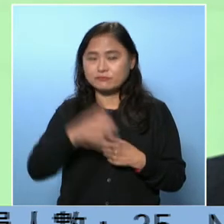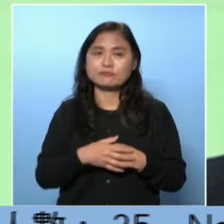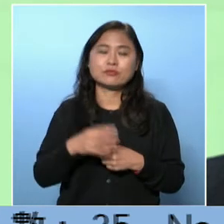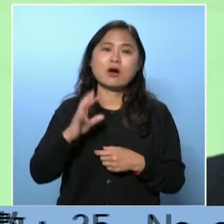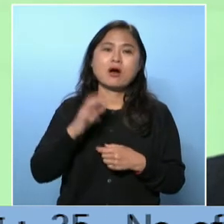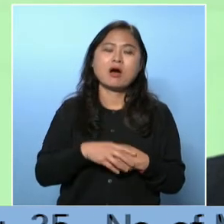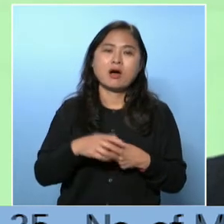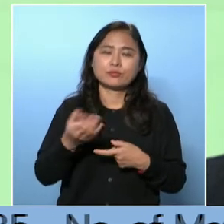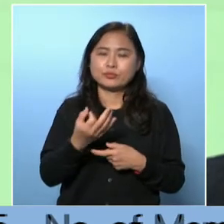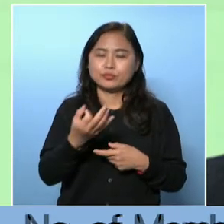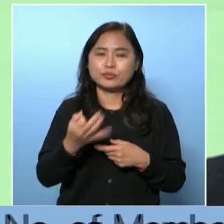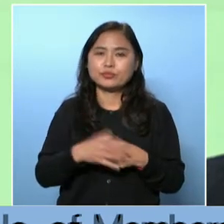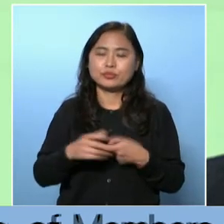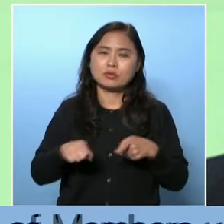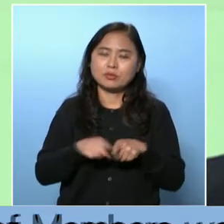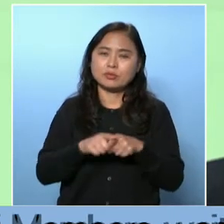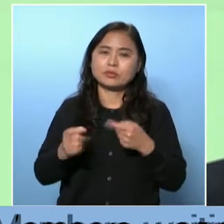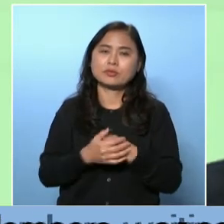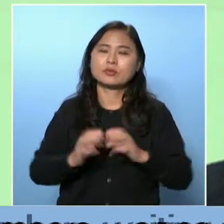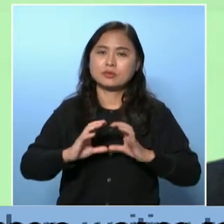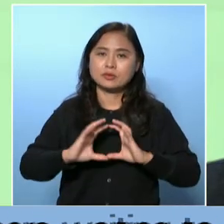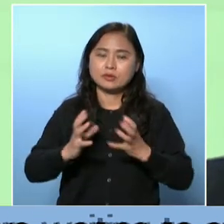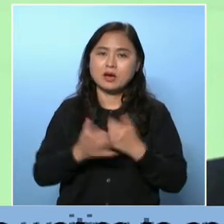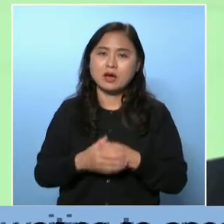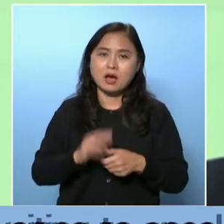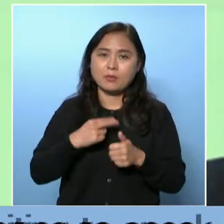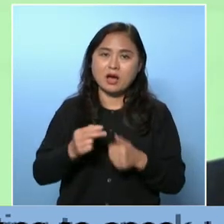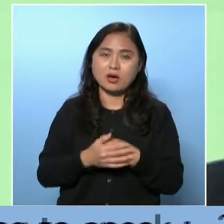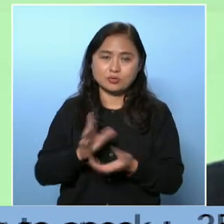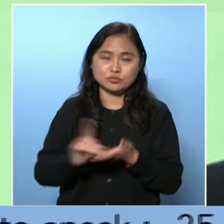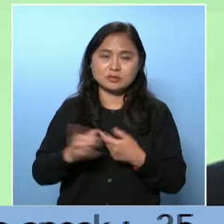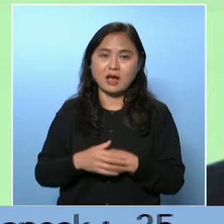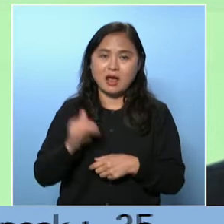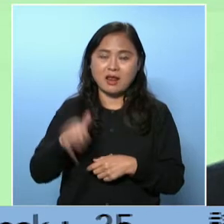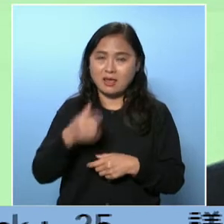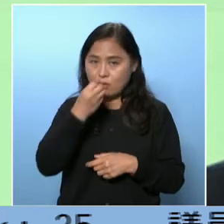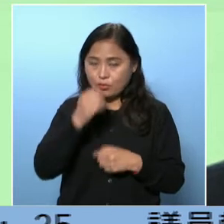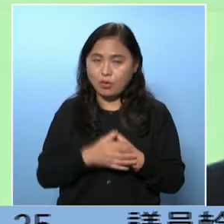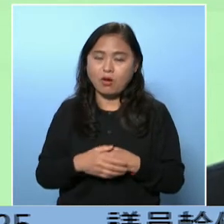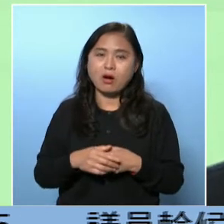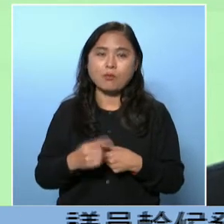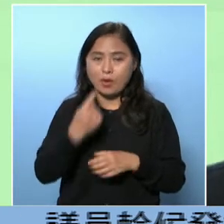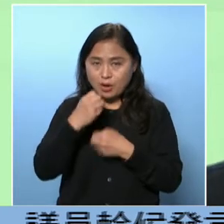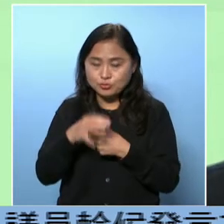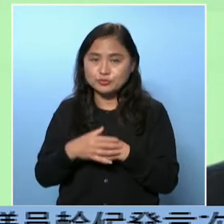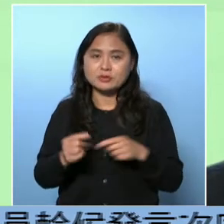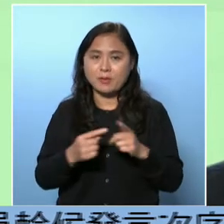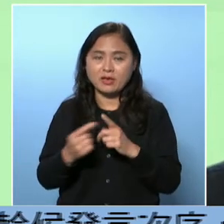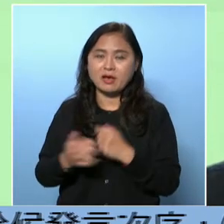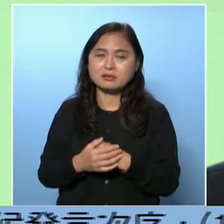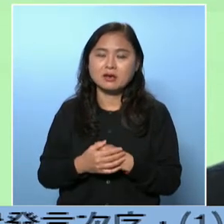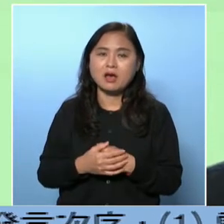NDRC have set up with a joint mechanism with Guangdong government and expert